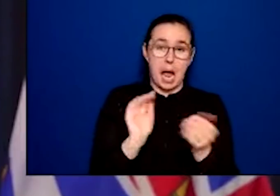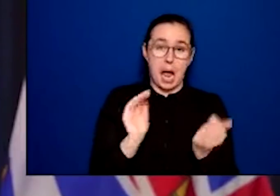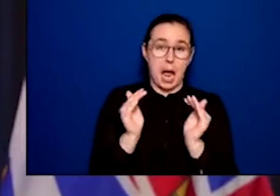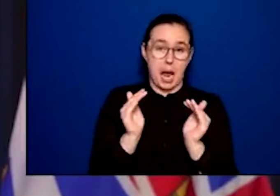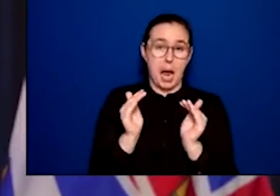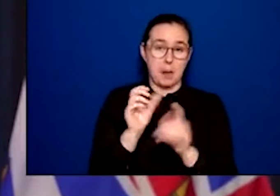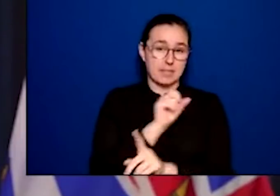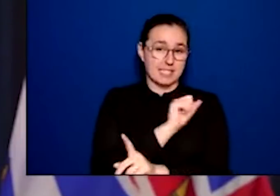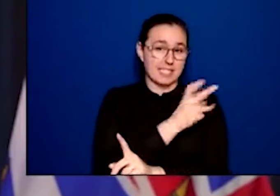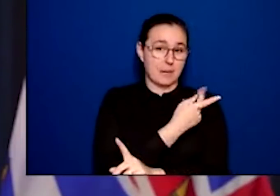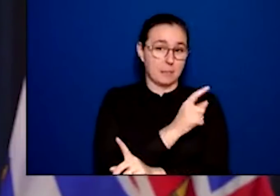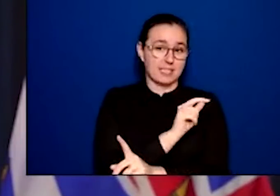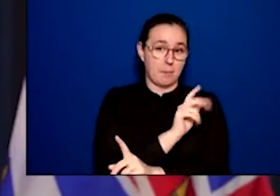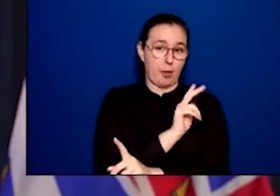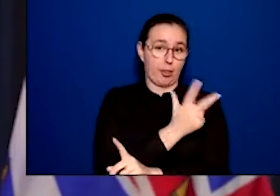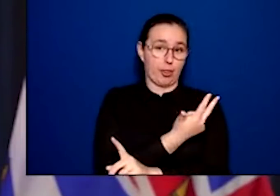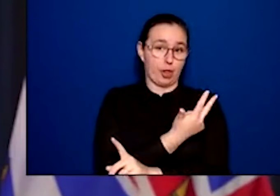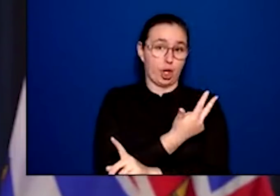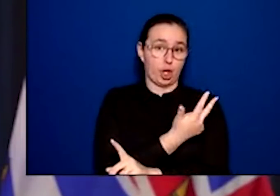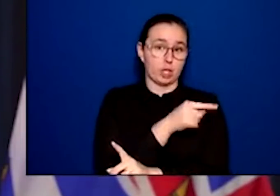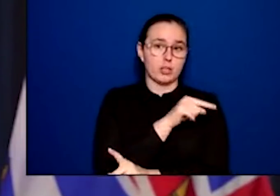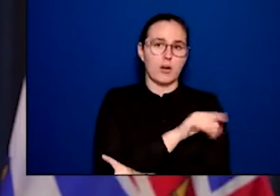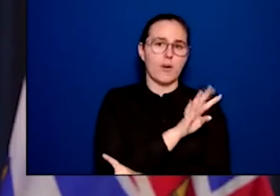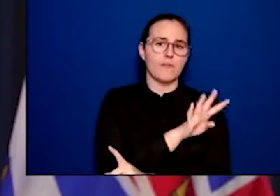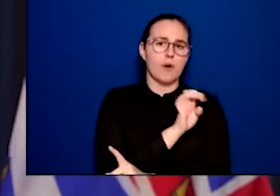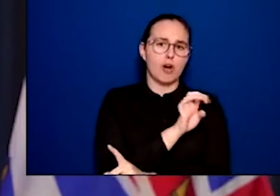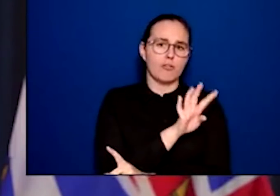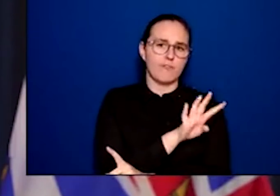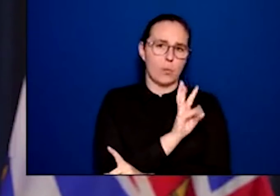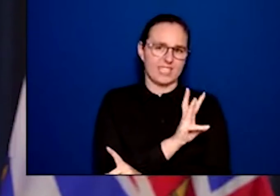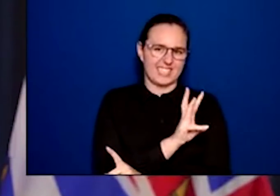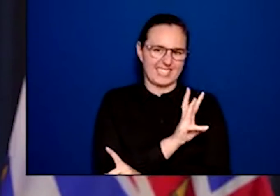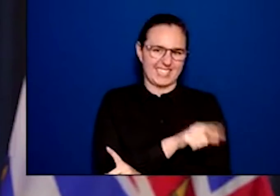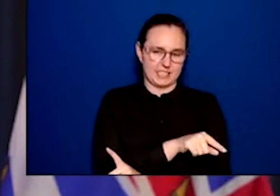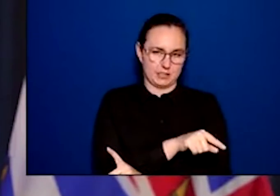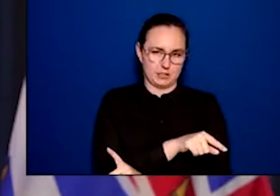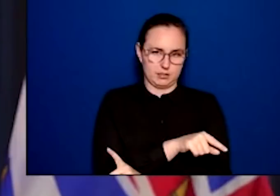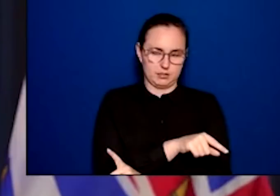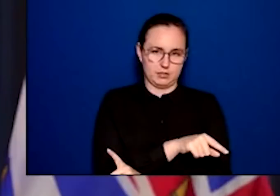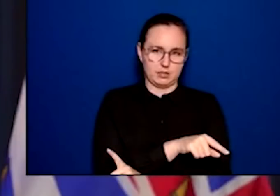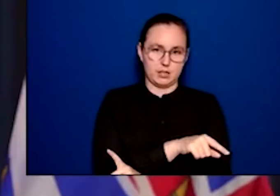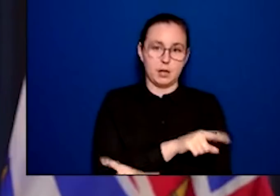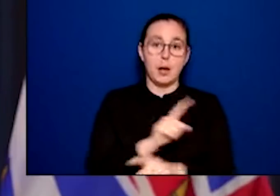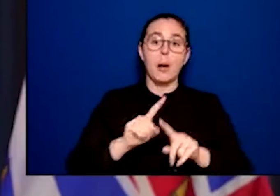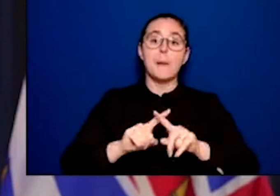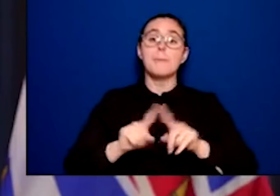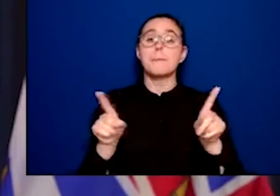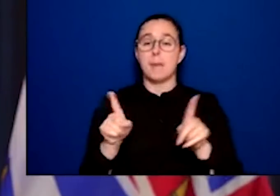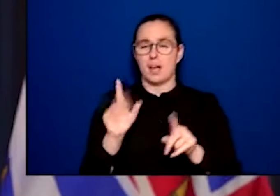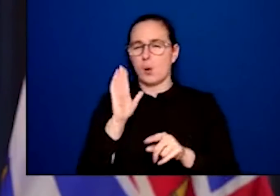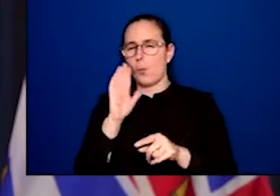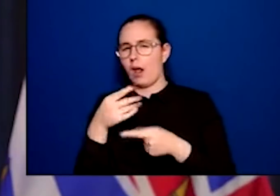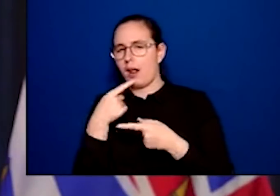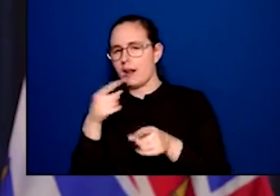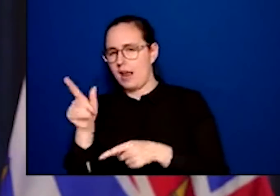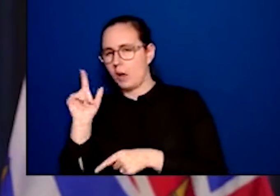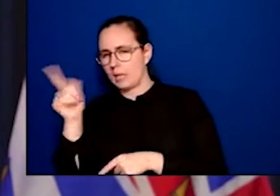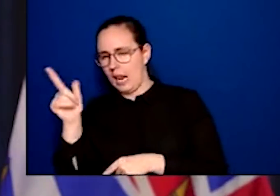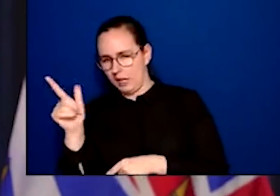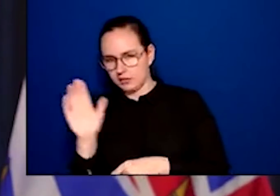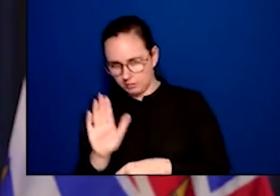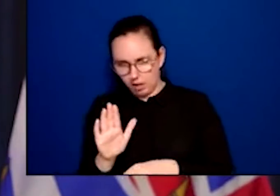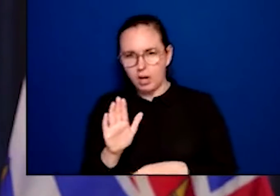is 446. But, of course, a very significant number of those, and we'll be announcing them later, are in critical care with COVID-19,